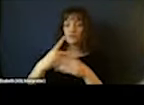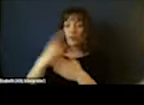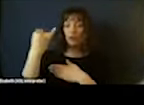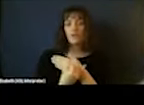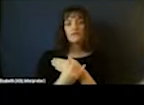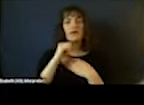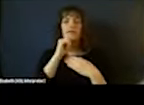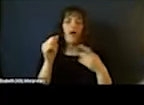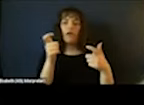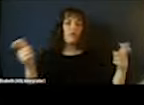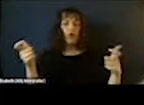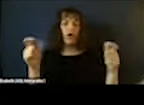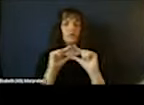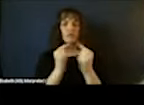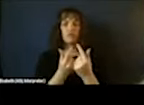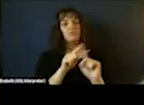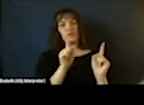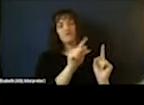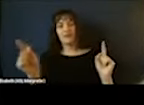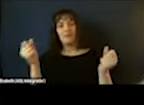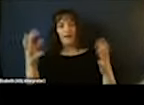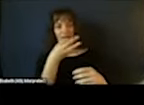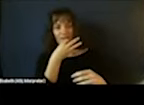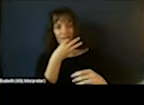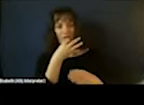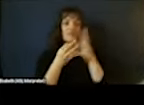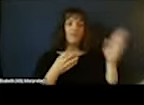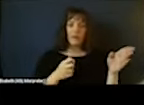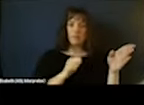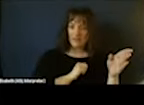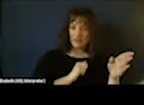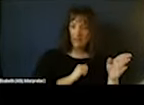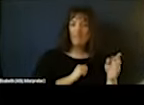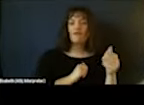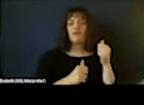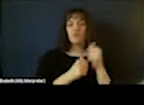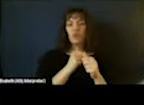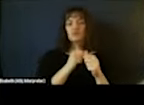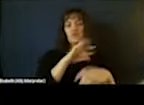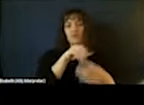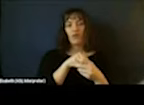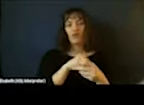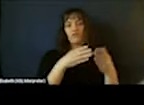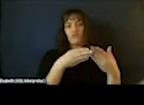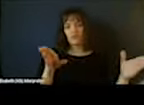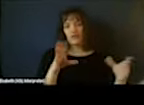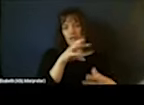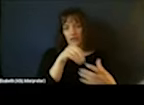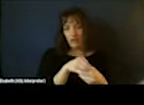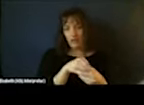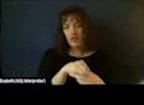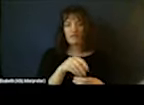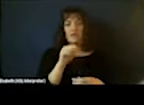we have a nice spread of expertise. So there's myself. I mostly do public engagement nowadays. I don't do so much research, but I'm really enjoying the